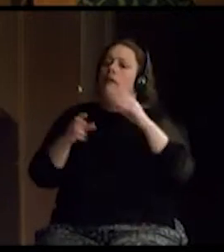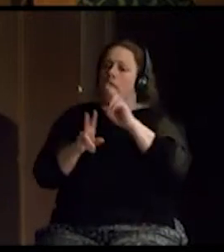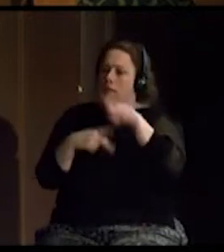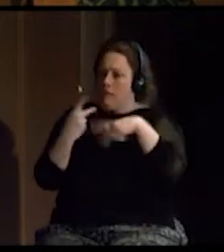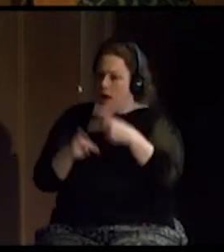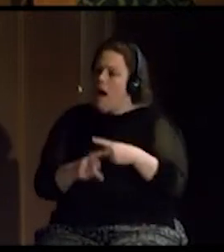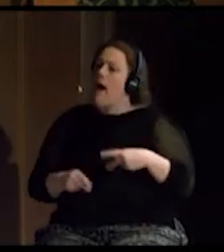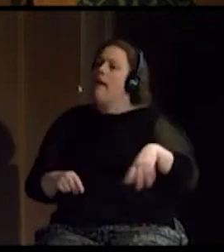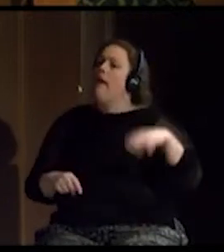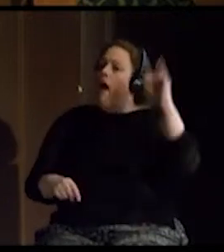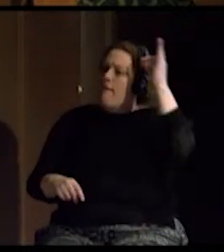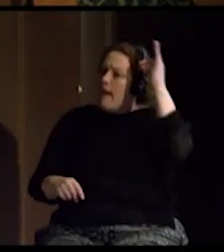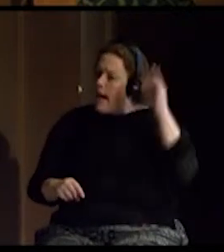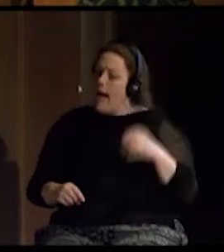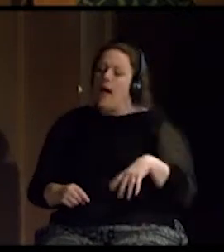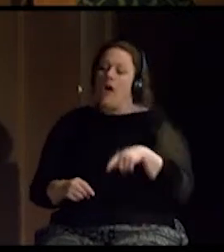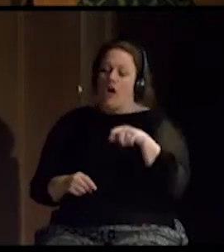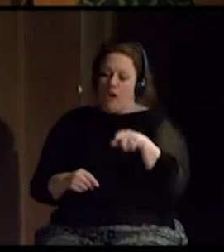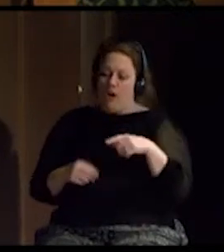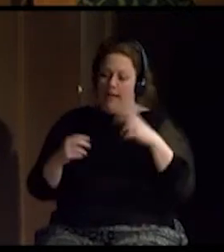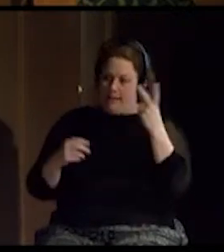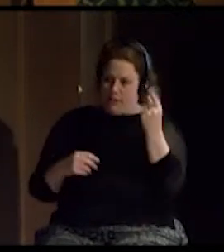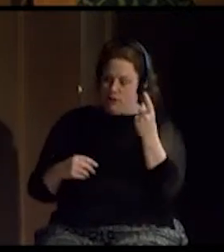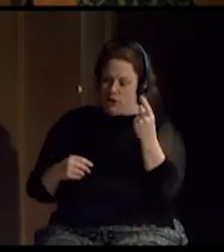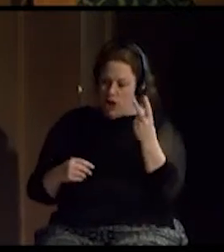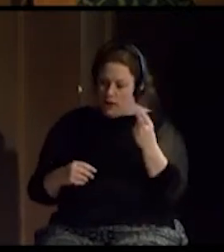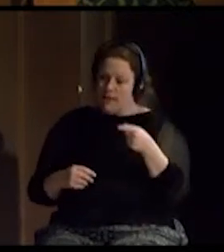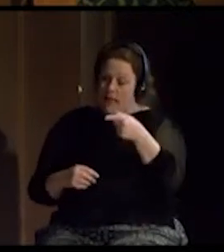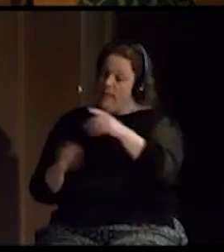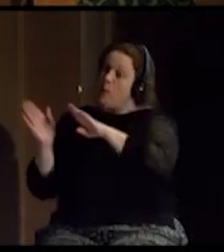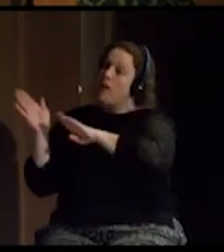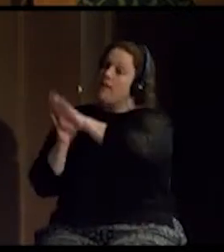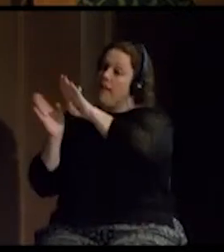unique phenotype of woolly dogs were developed by the Coast